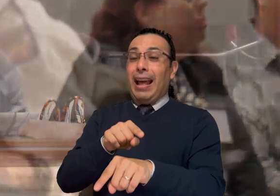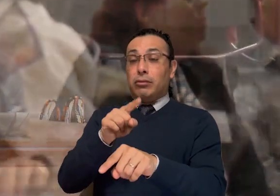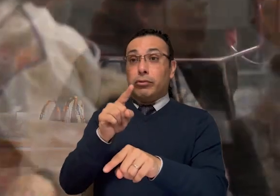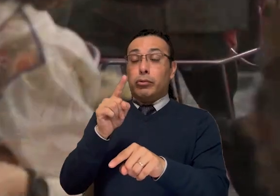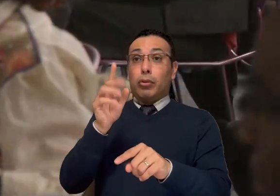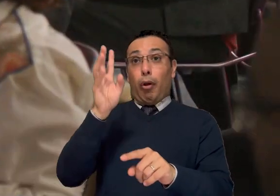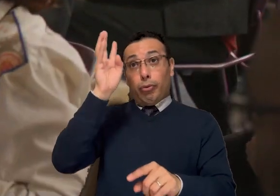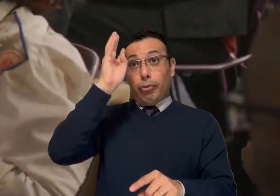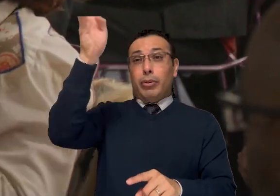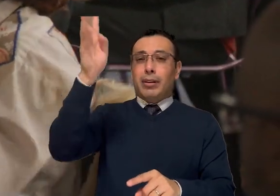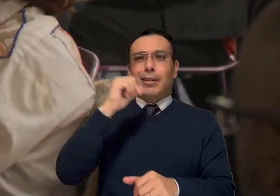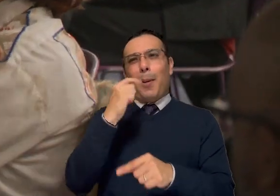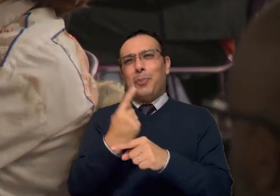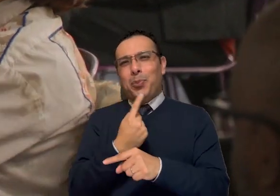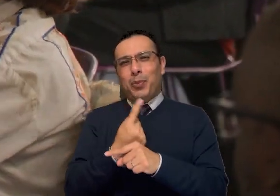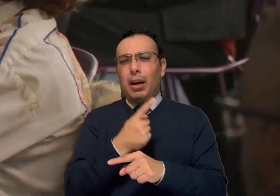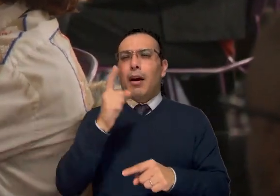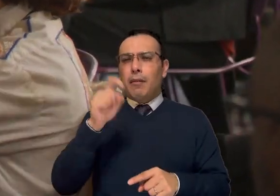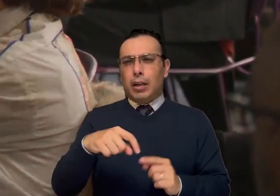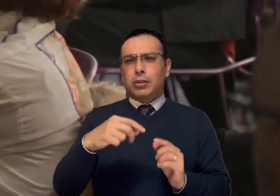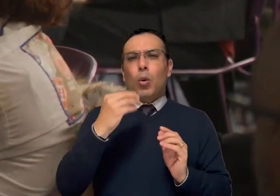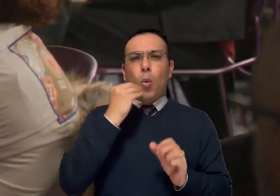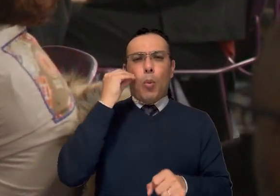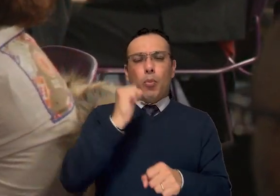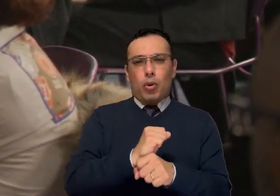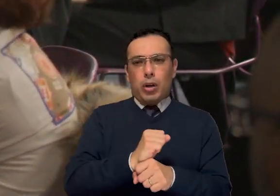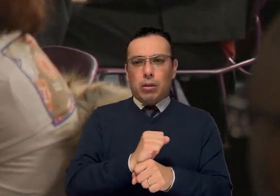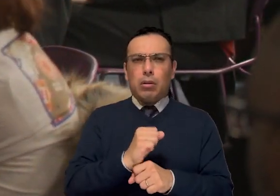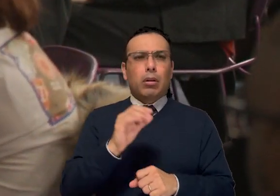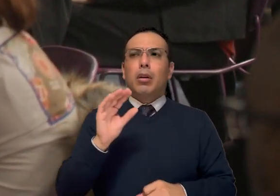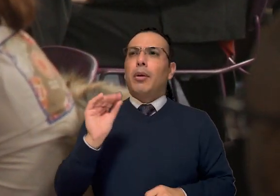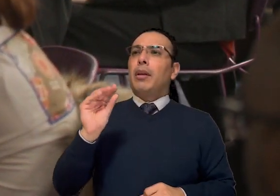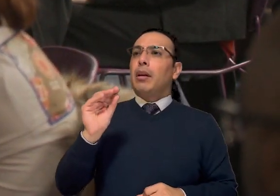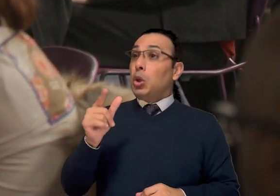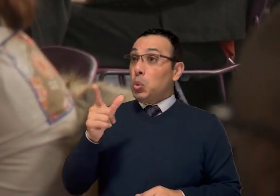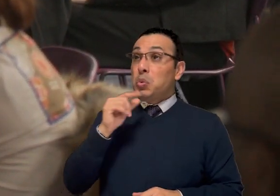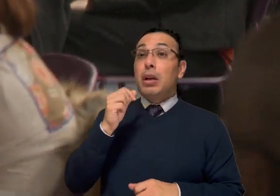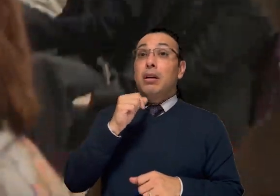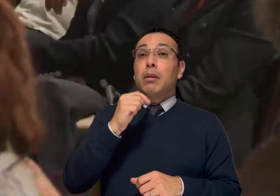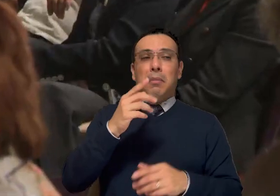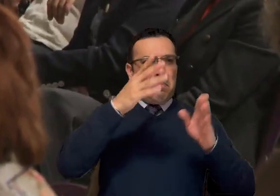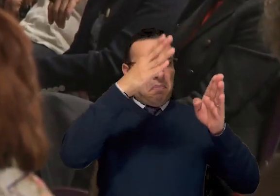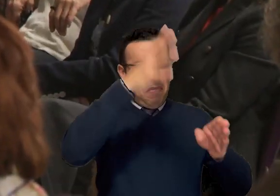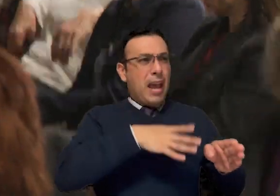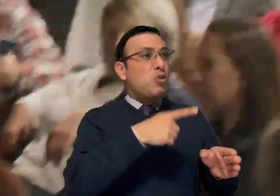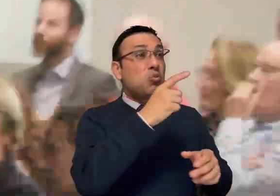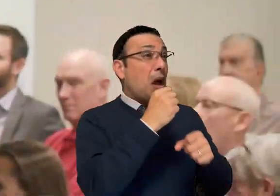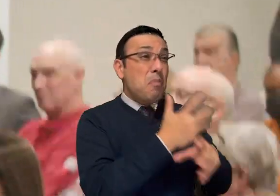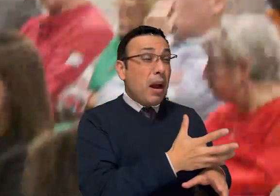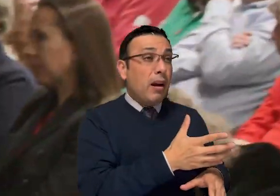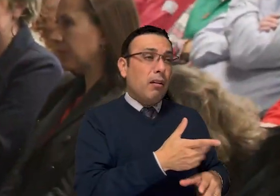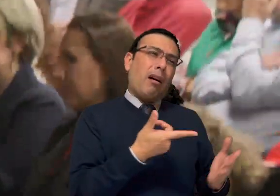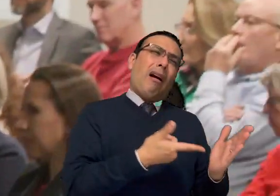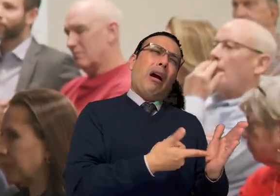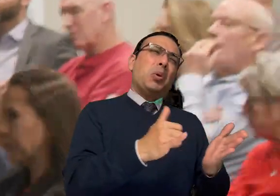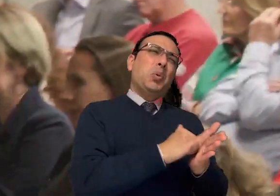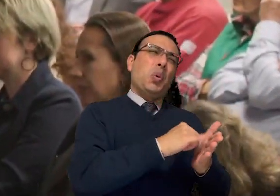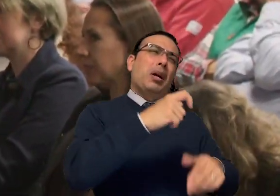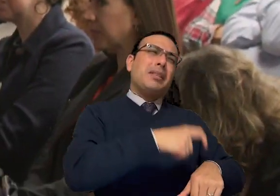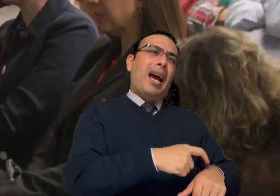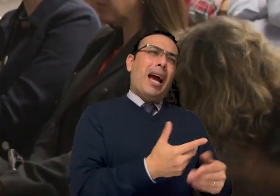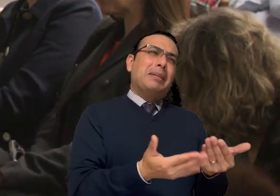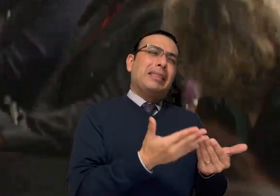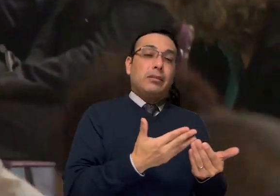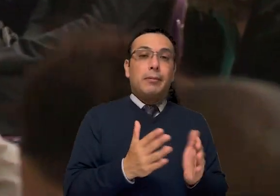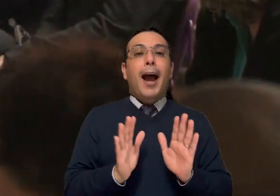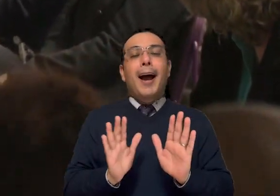Times? We don't have the background on one particular article. All of Europe, she says. And you're not We